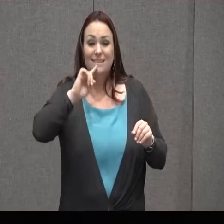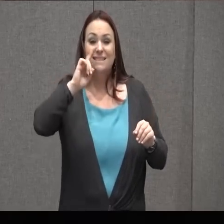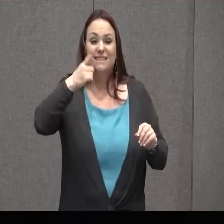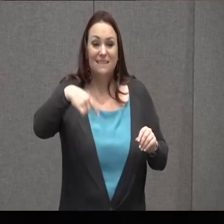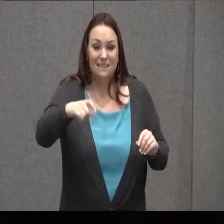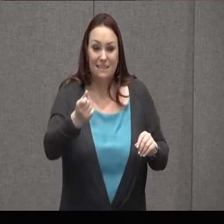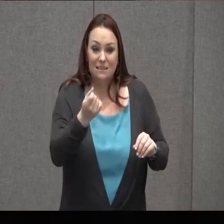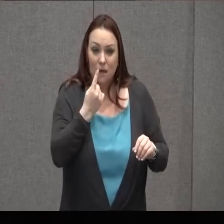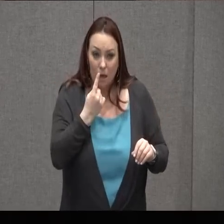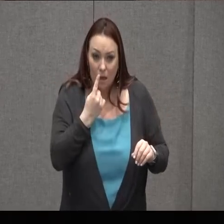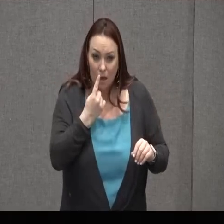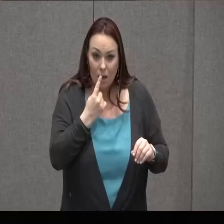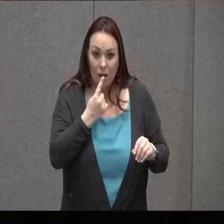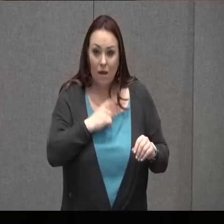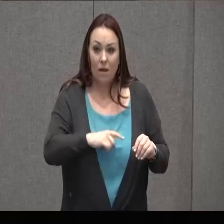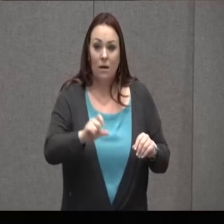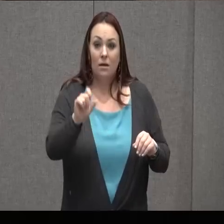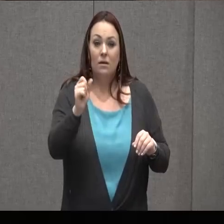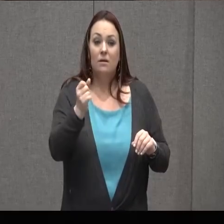S-t-er.